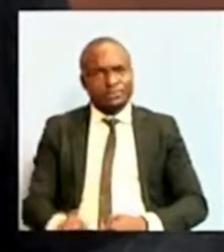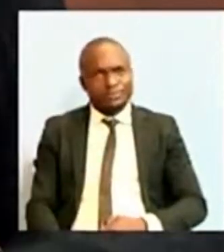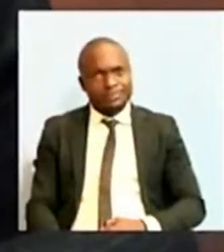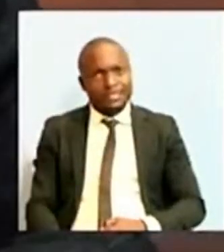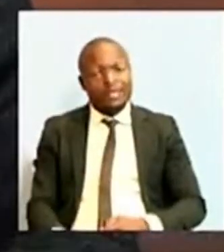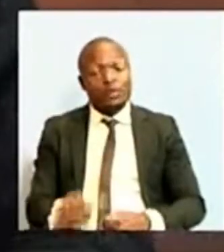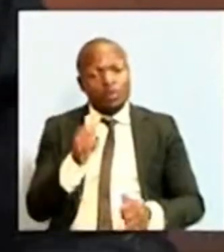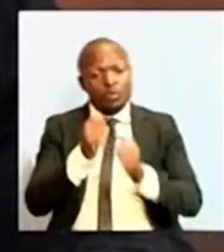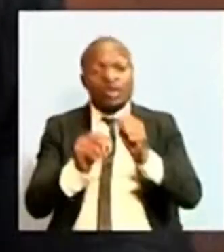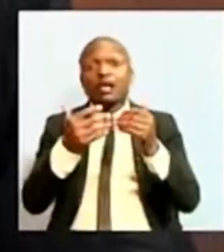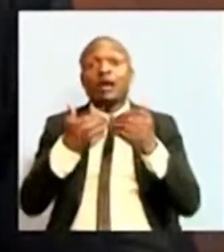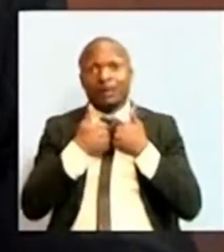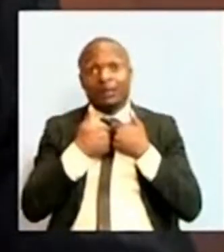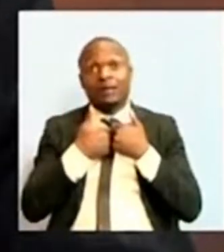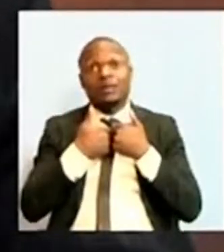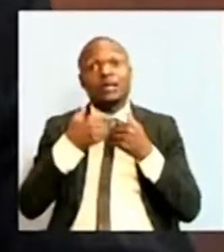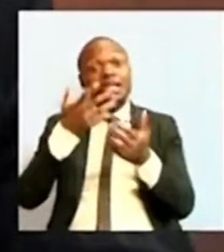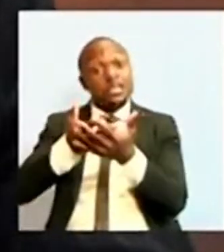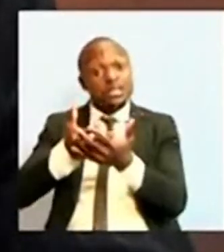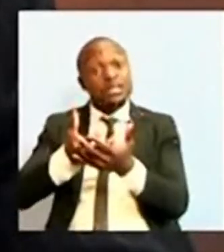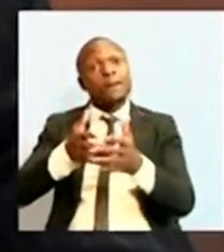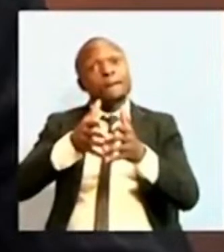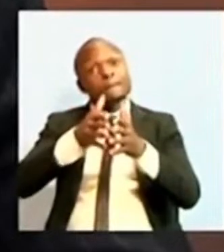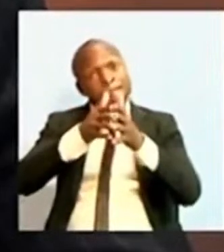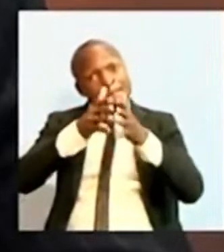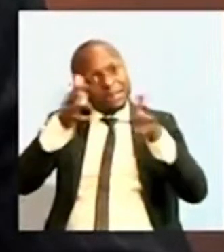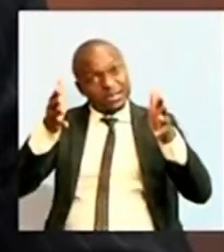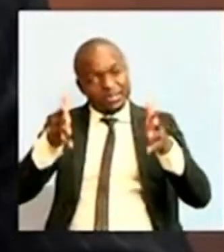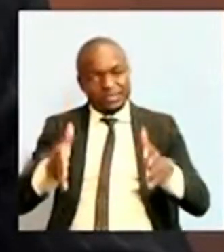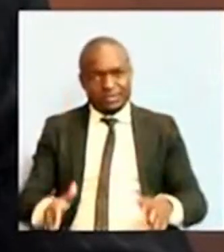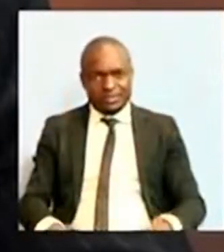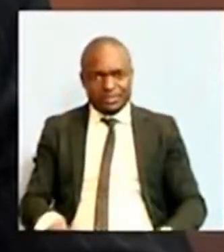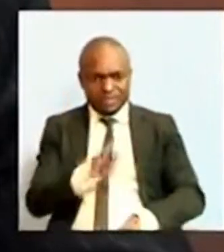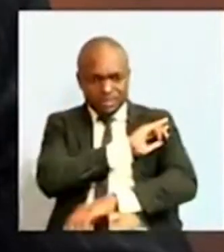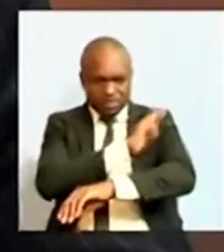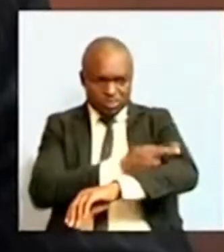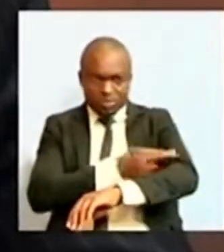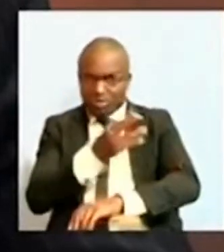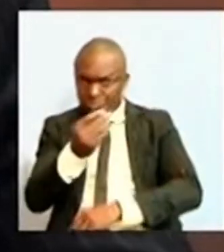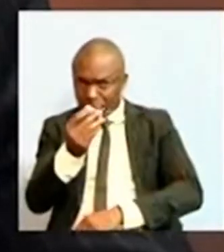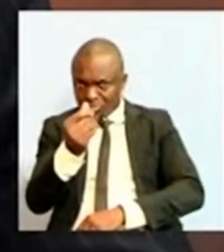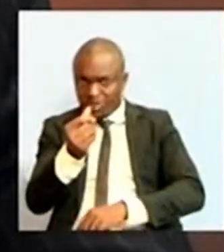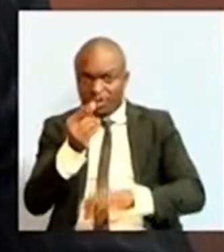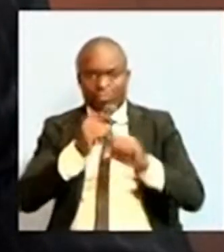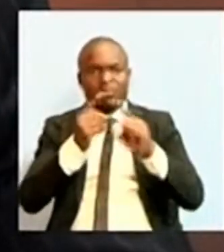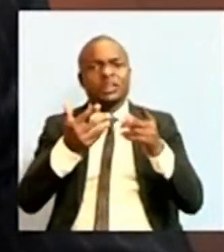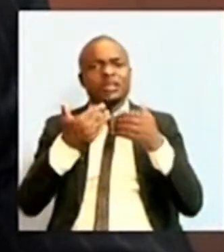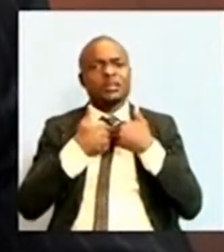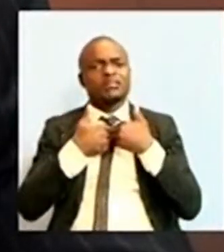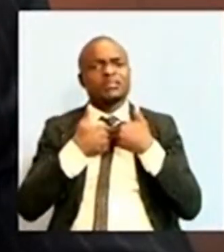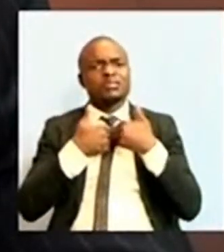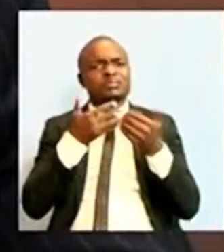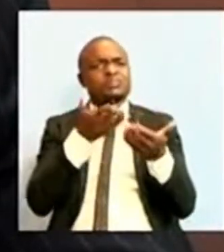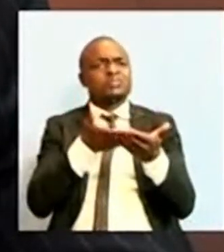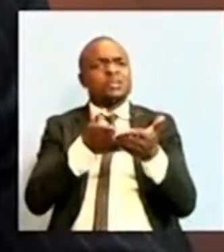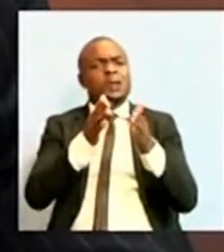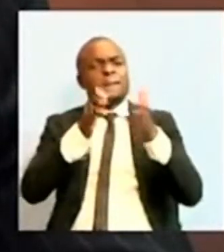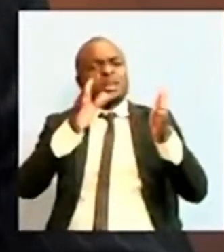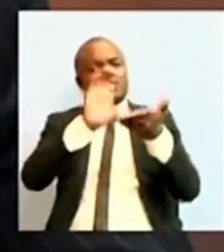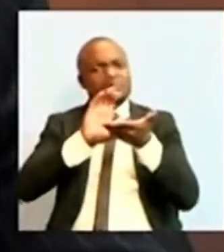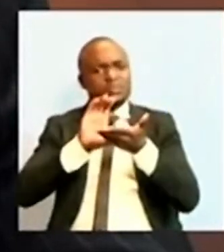that has got a very huge source of revenue, have such kind of a huge